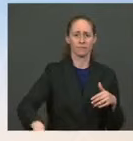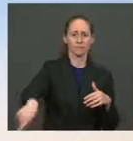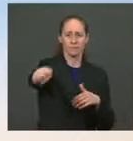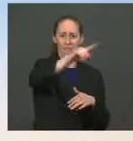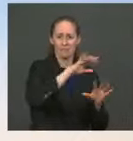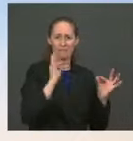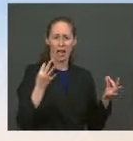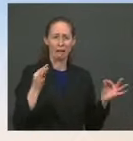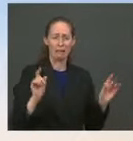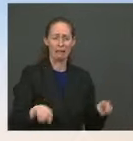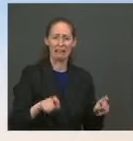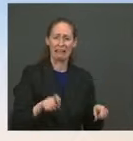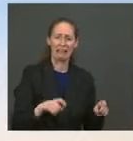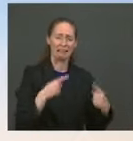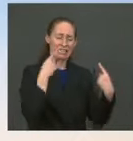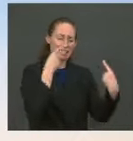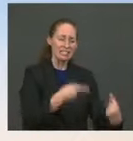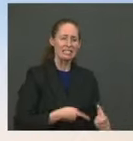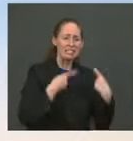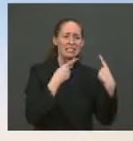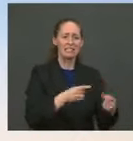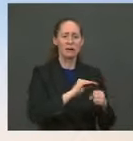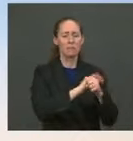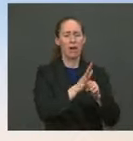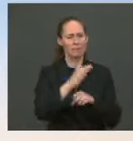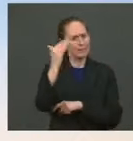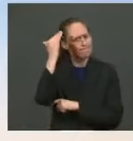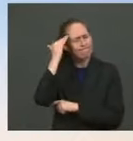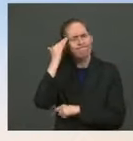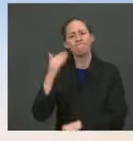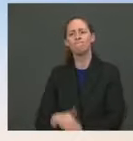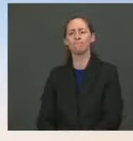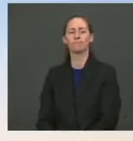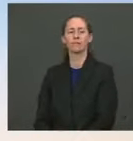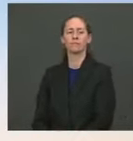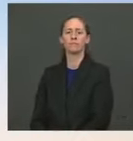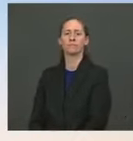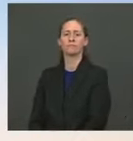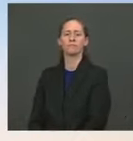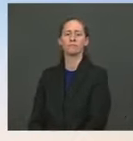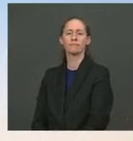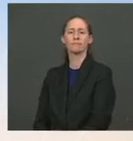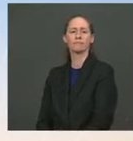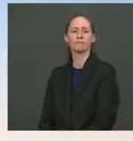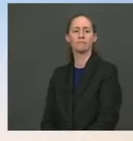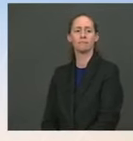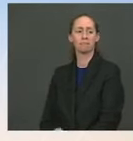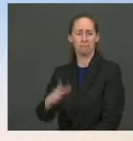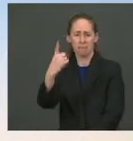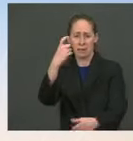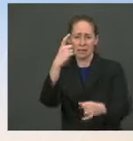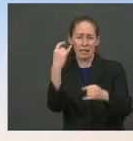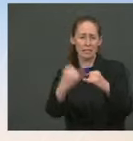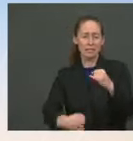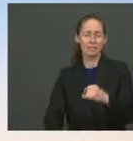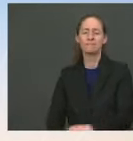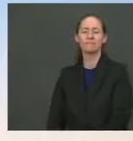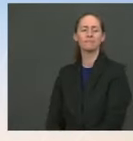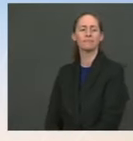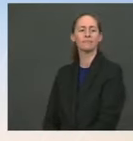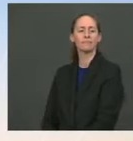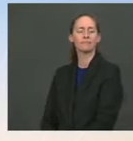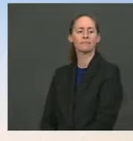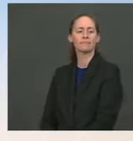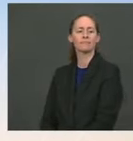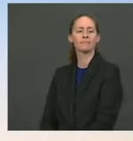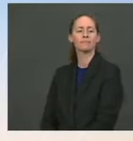through during this pandemic. Totally have to wrap. Oh, okay. I'll take one last question. Two quick questions. As of